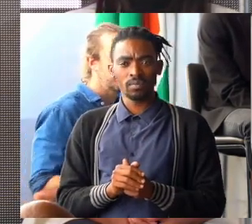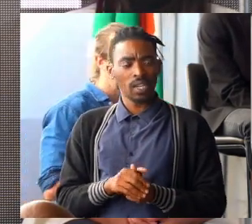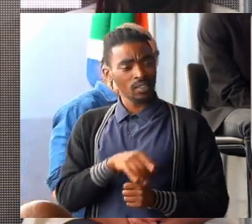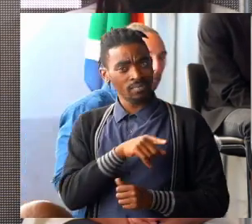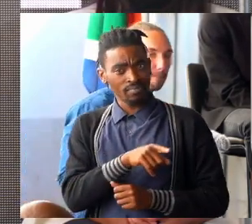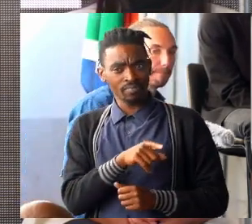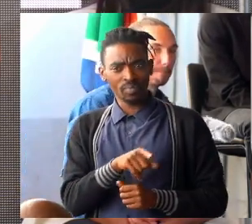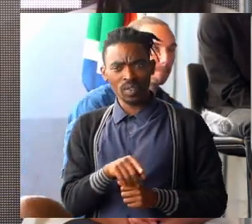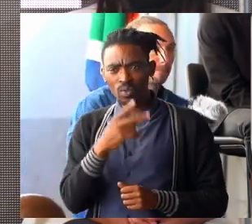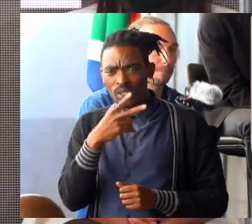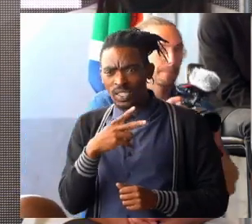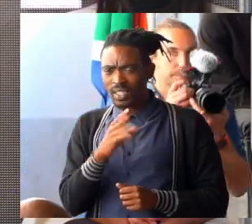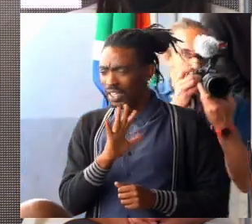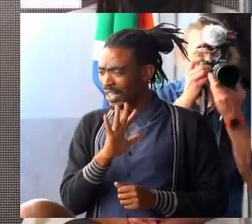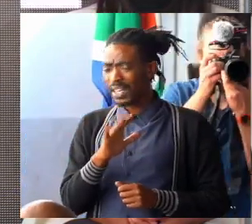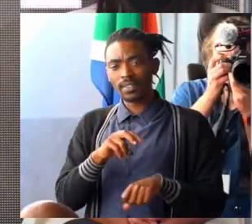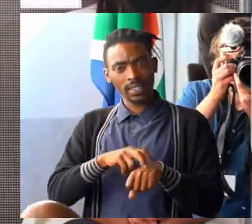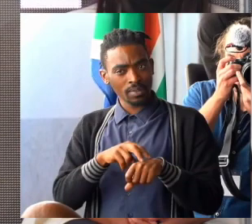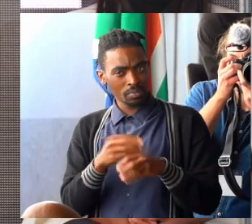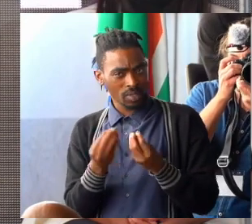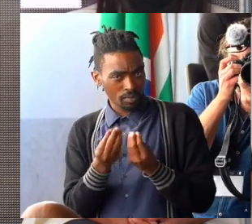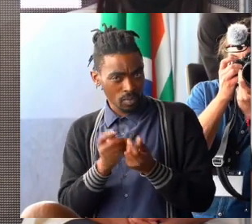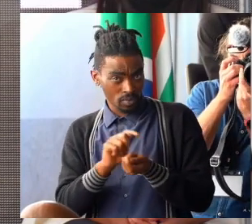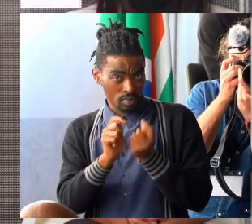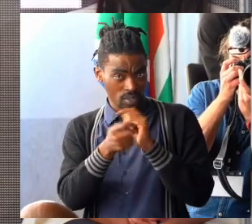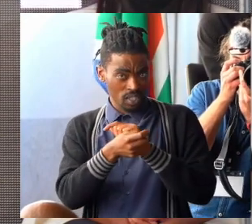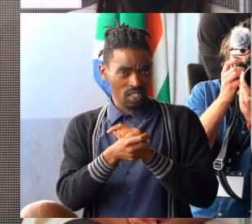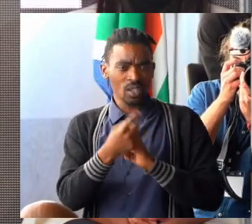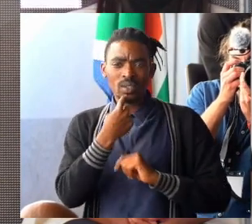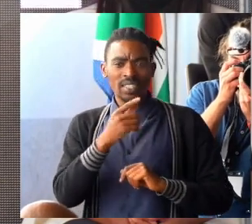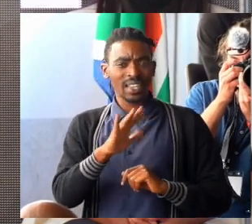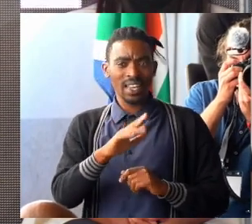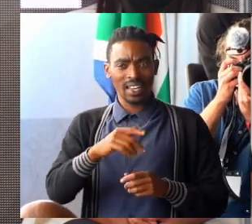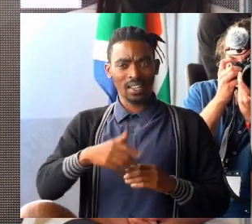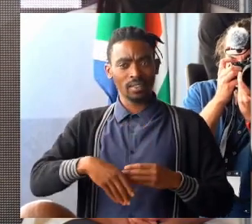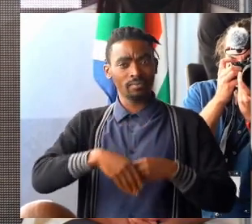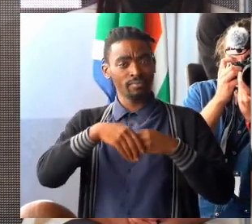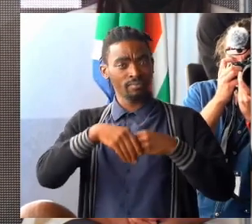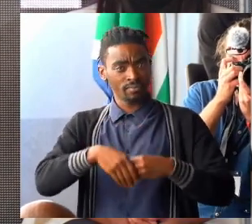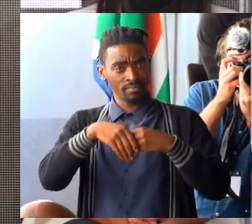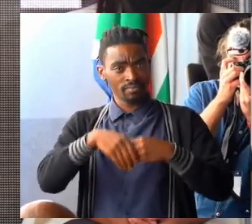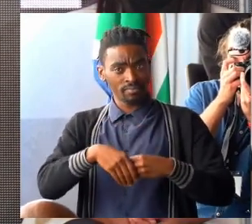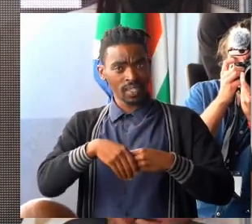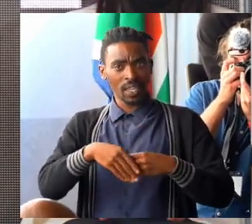reduce politics to the art of the deal, we say no deal without the South African people.